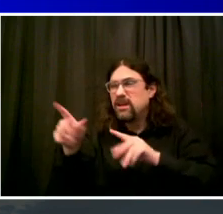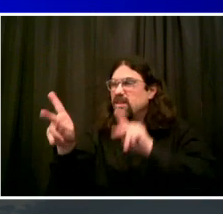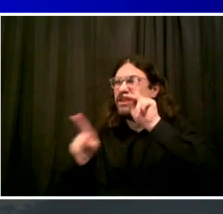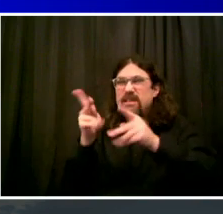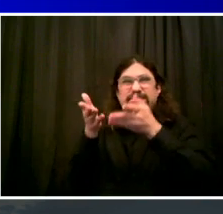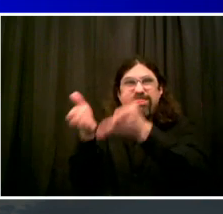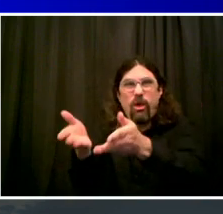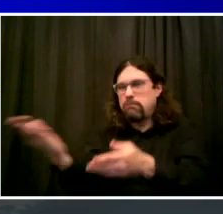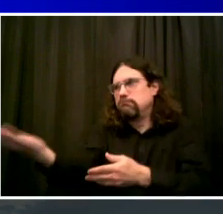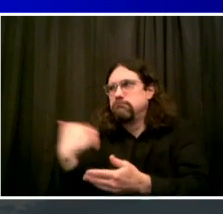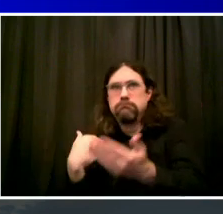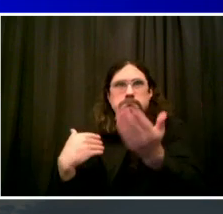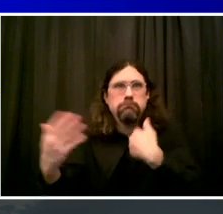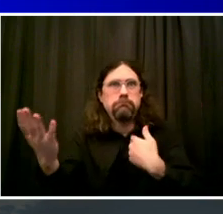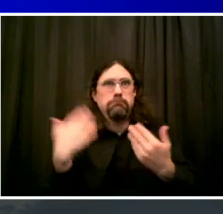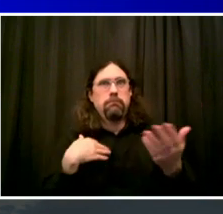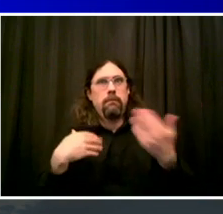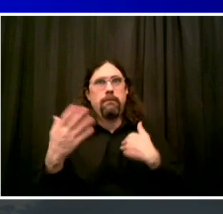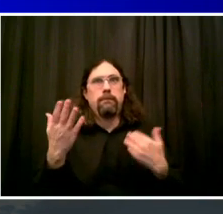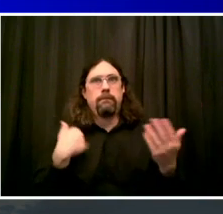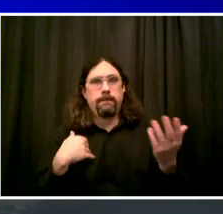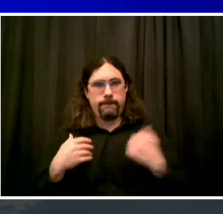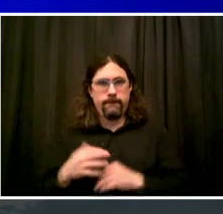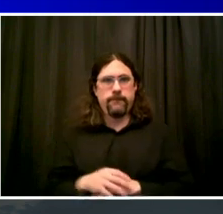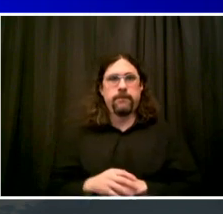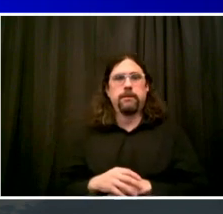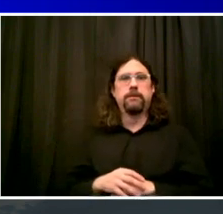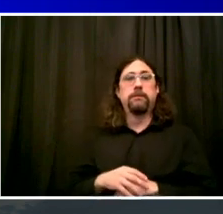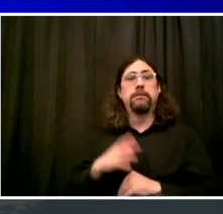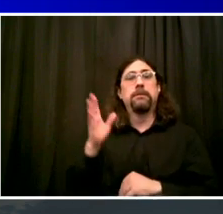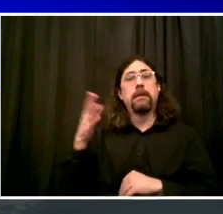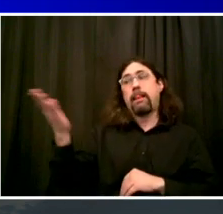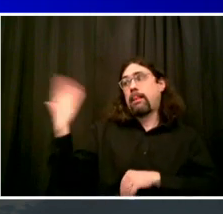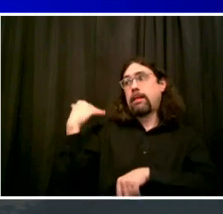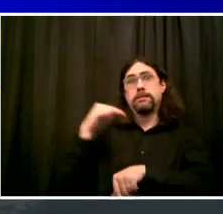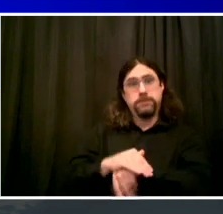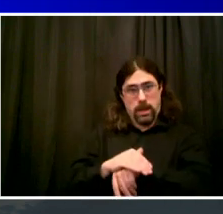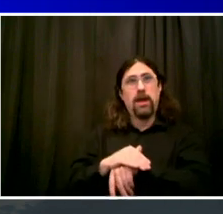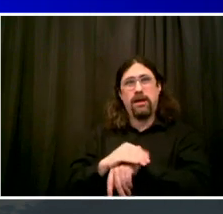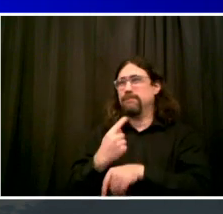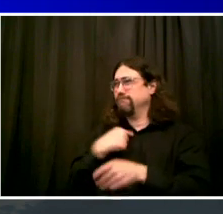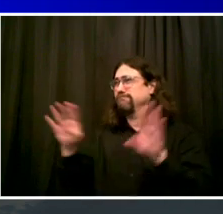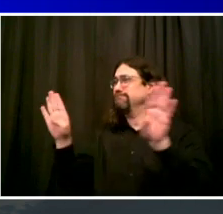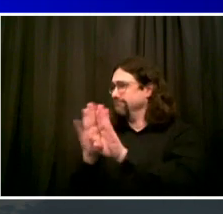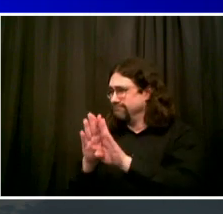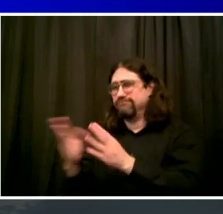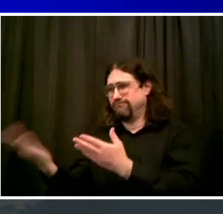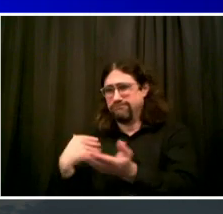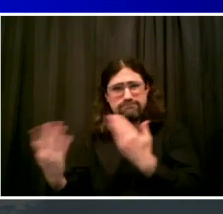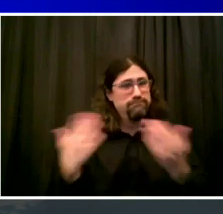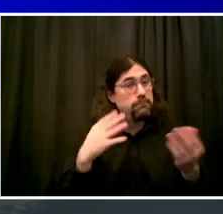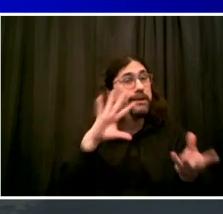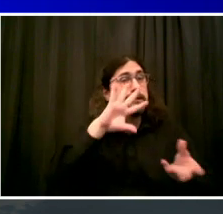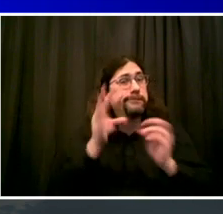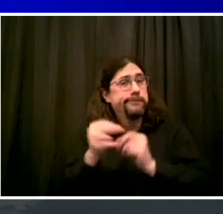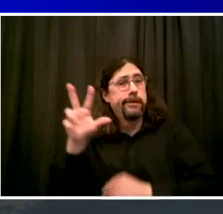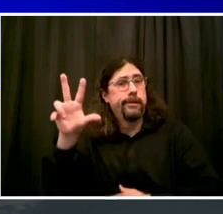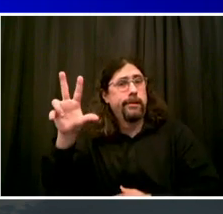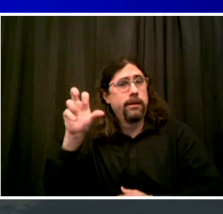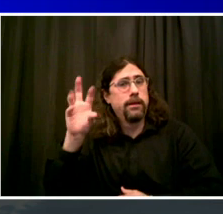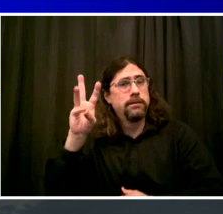362 individuals were engaged by our outreach workers, and again, specially trained police officers who work with the